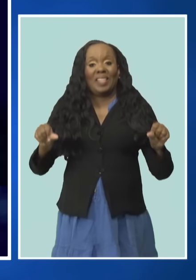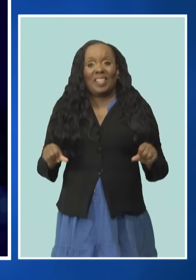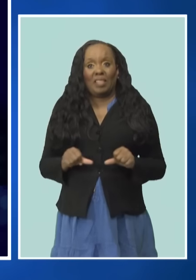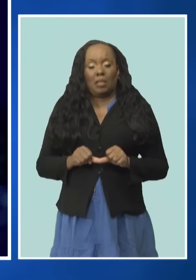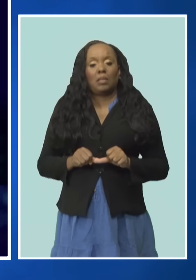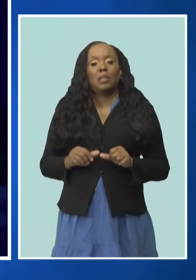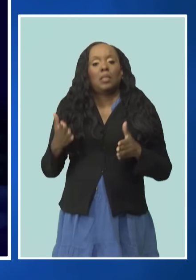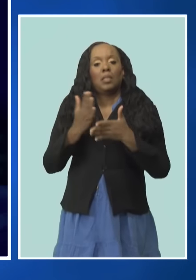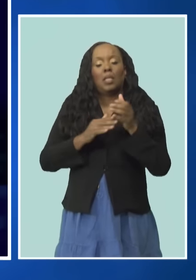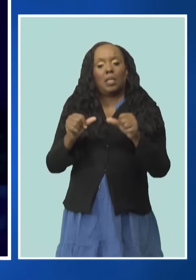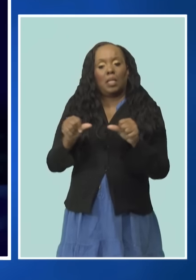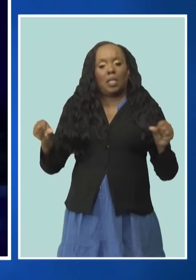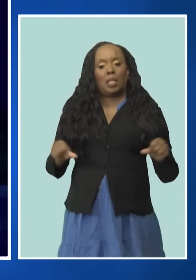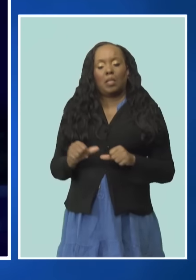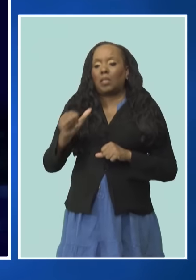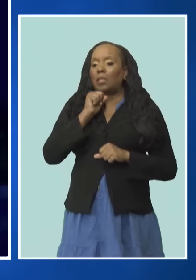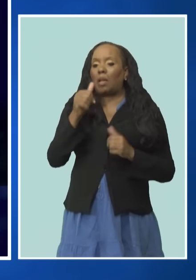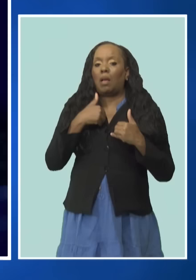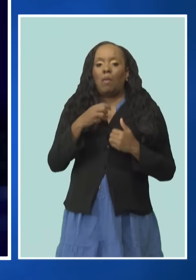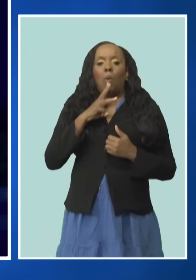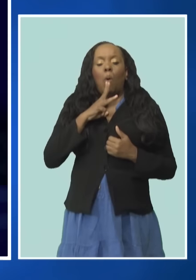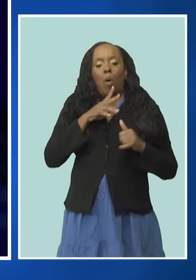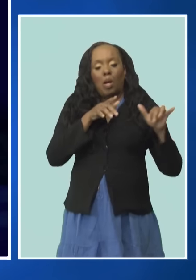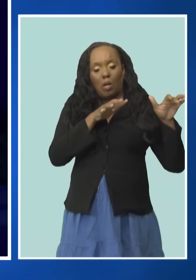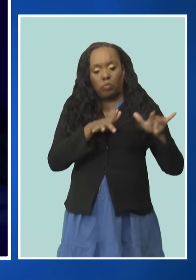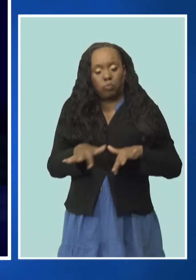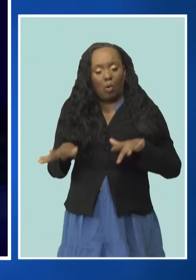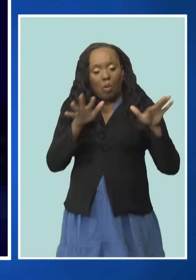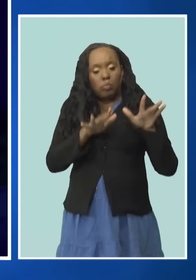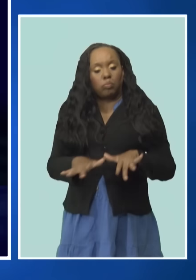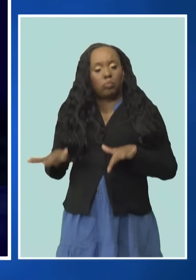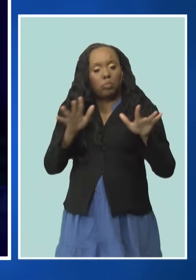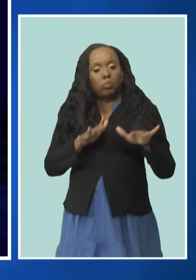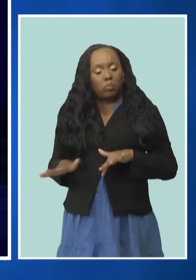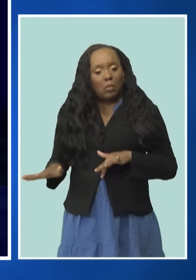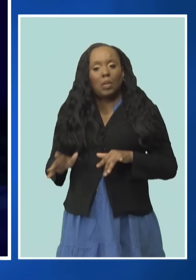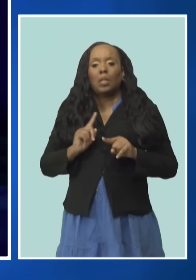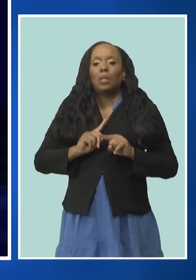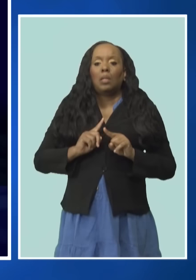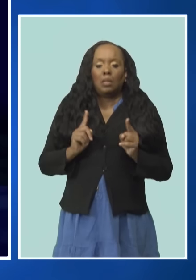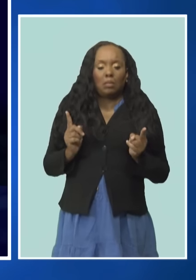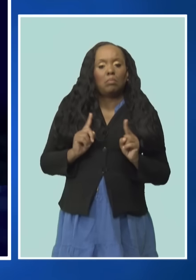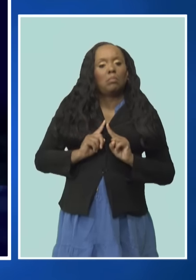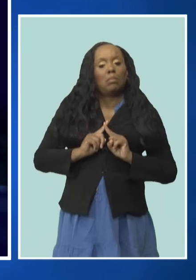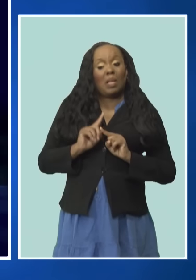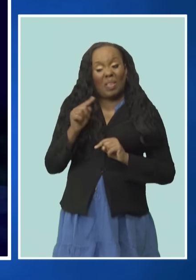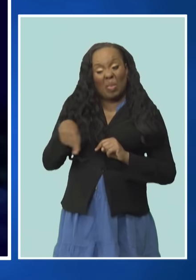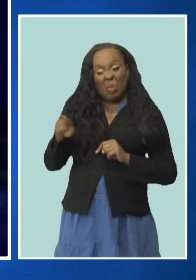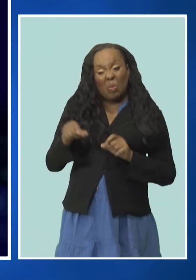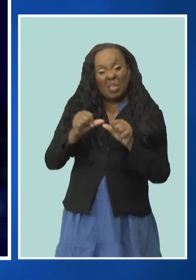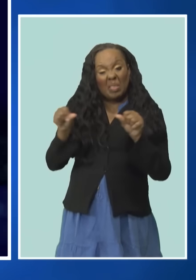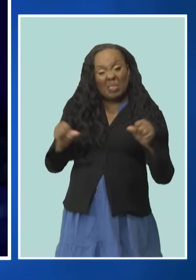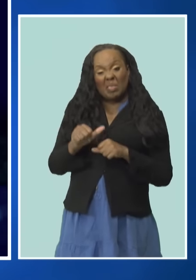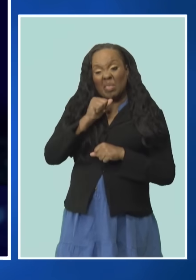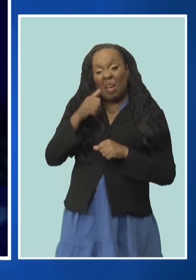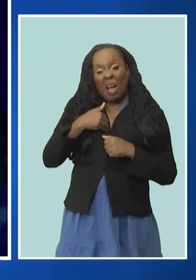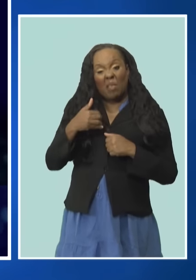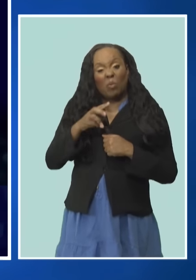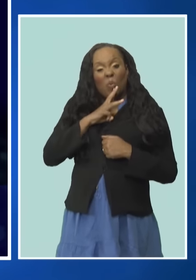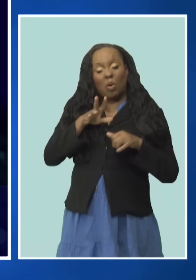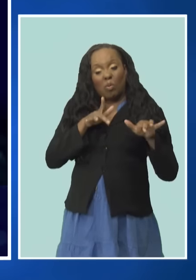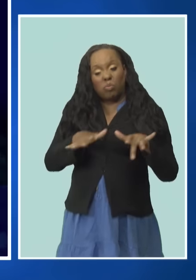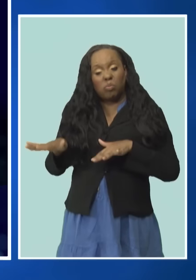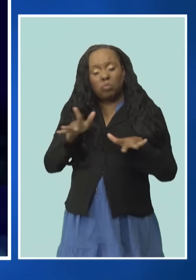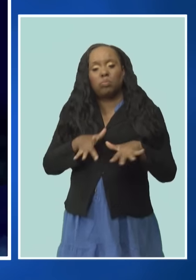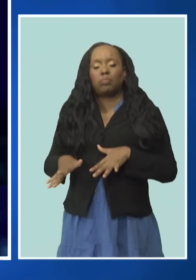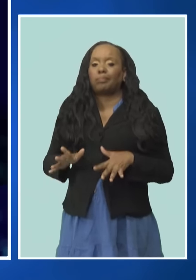irrigated areas will be impacted, but it's the non-irrigated areas that will be impacted, those that rely on, normal